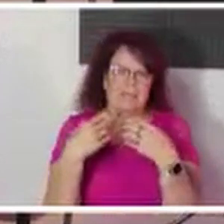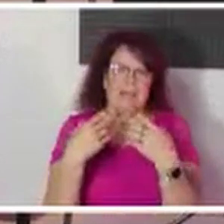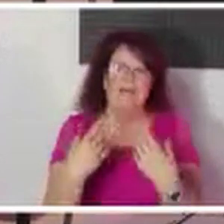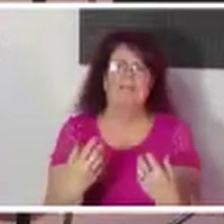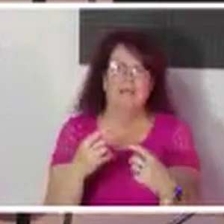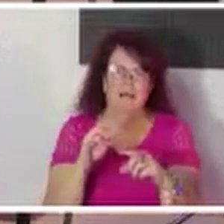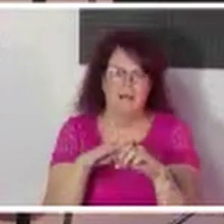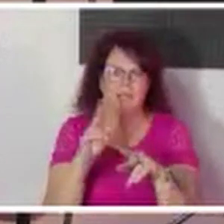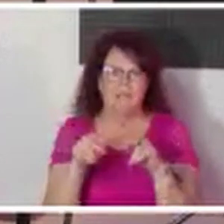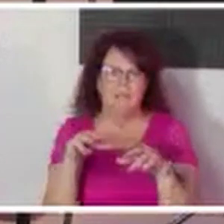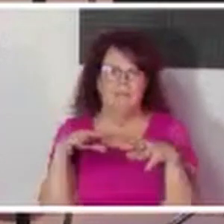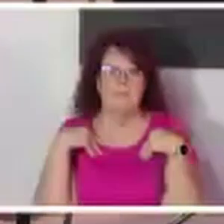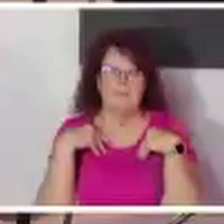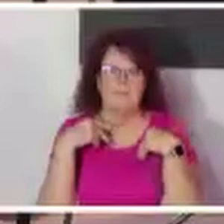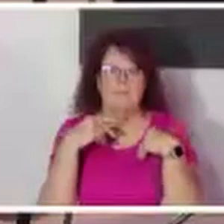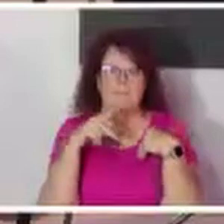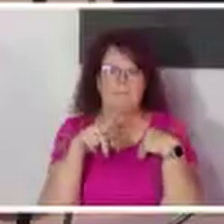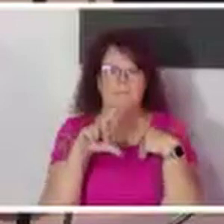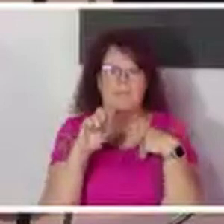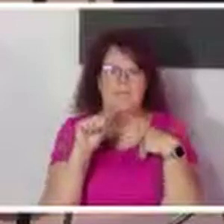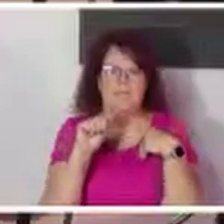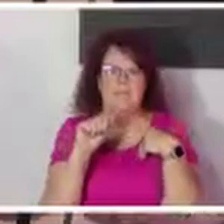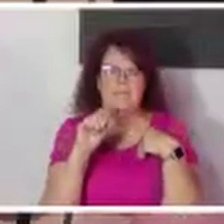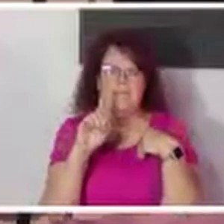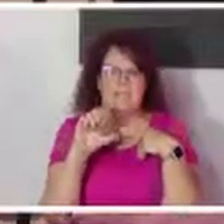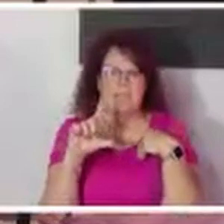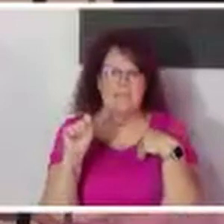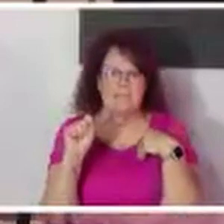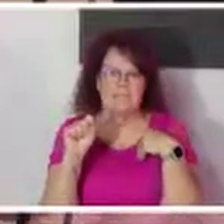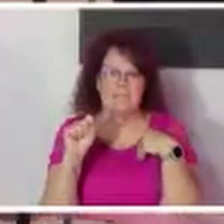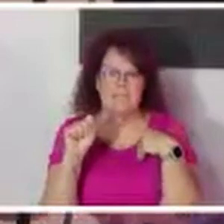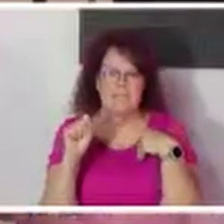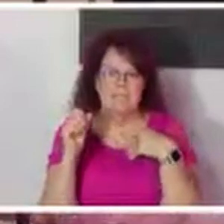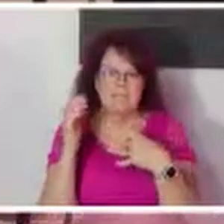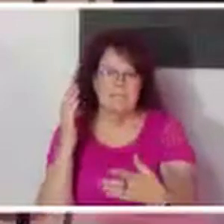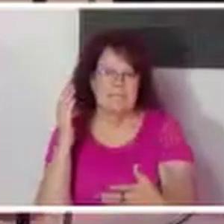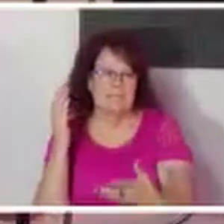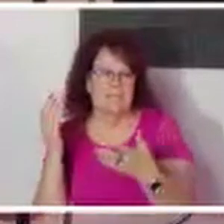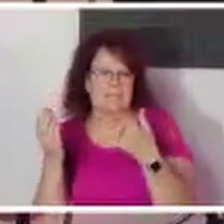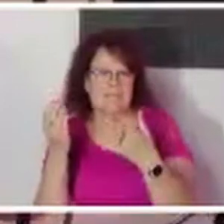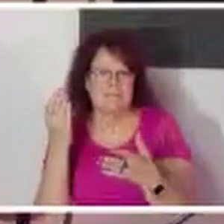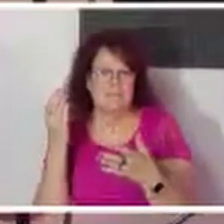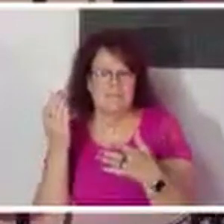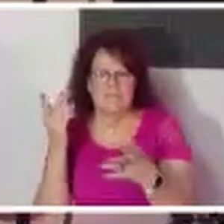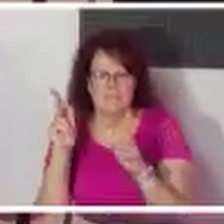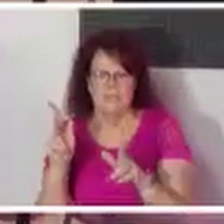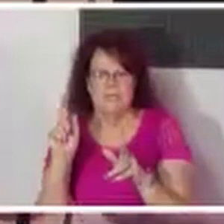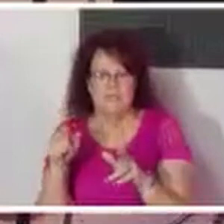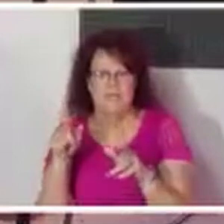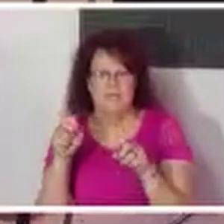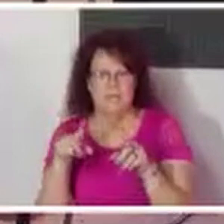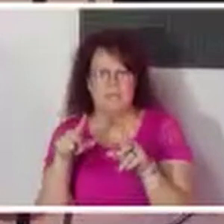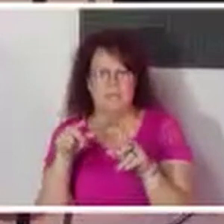go home. So attorneys will sometimes recognize this person needs another opportunity to fight this case fairly. To do so, they need to be